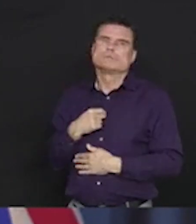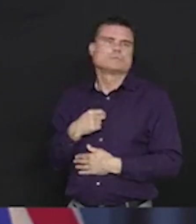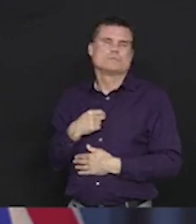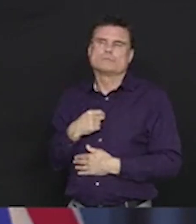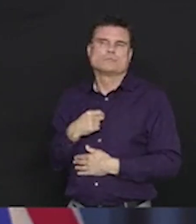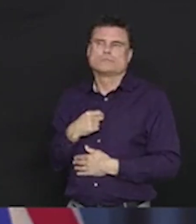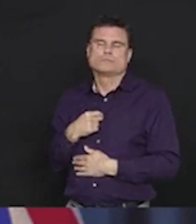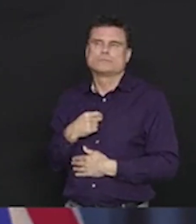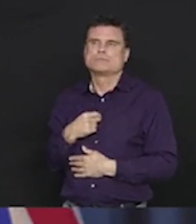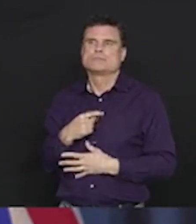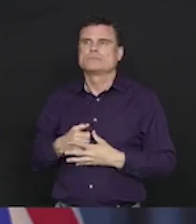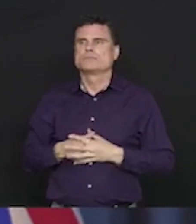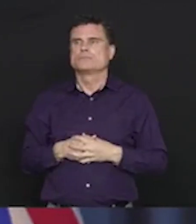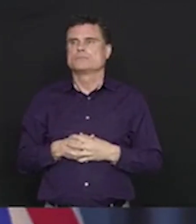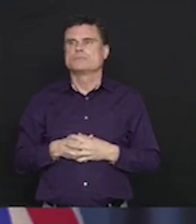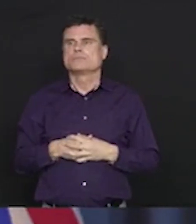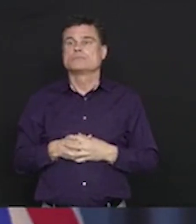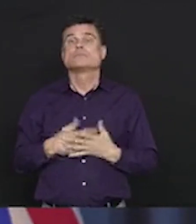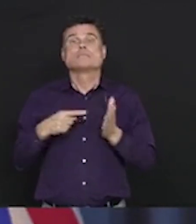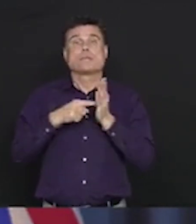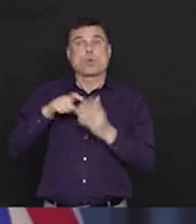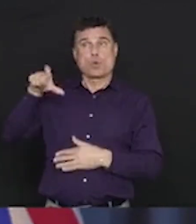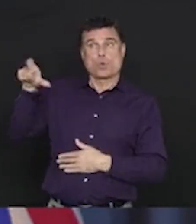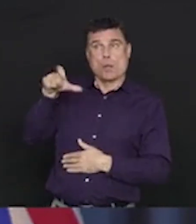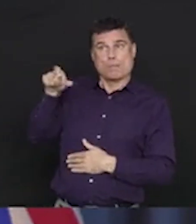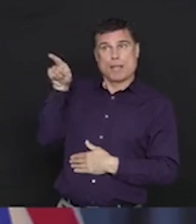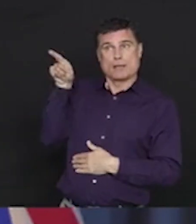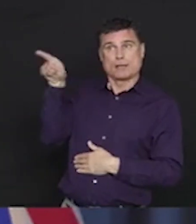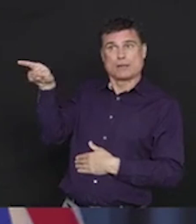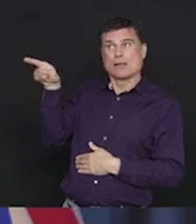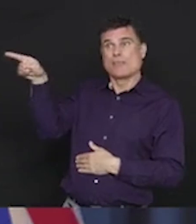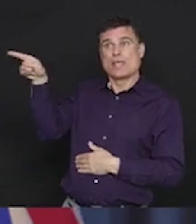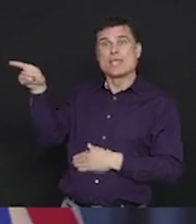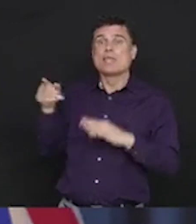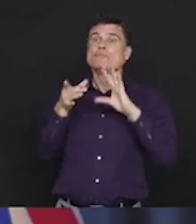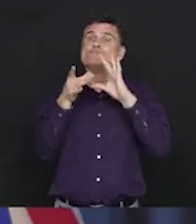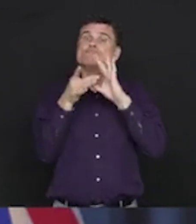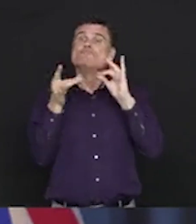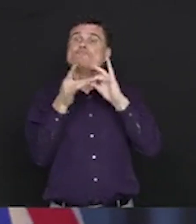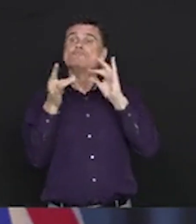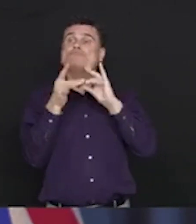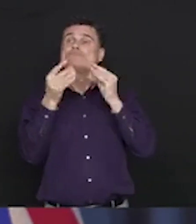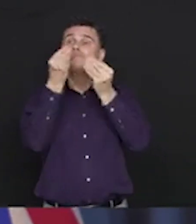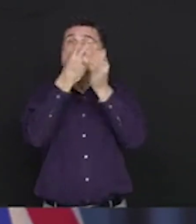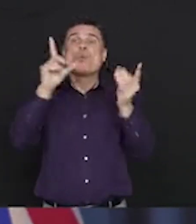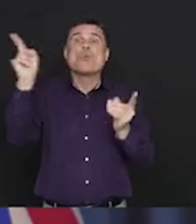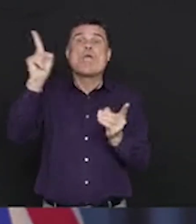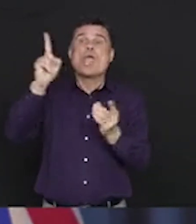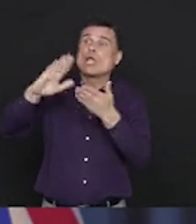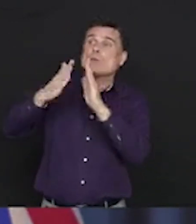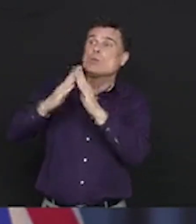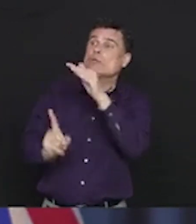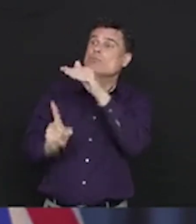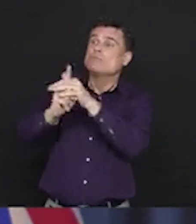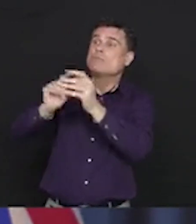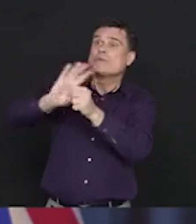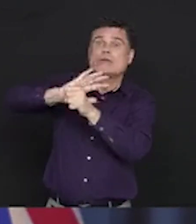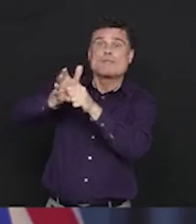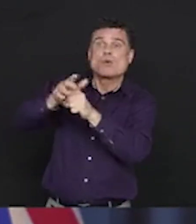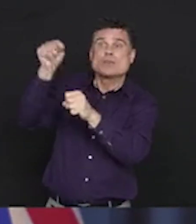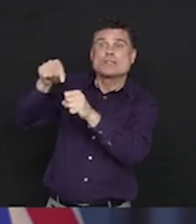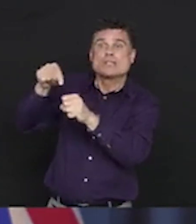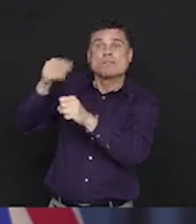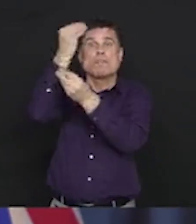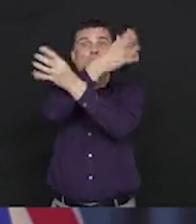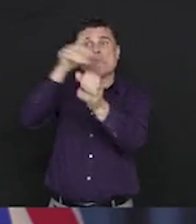about communities where they have transmission in that community and they've put in place measures. We're talking about outbreaks that are happening